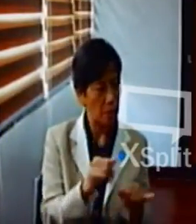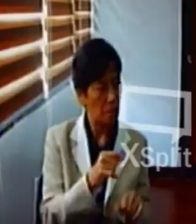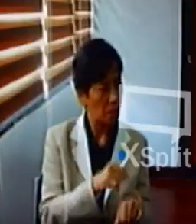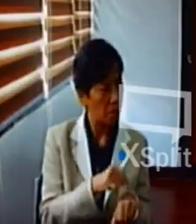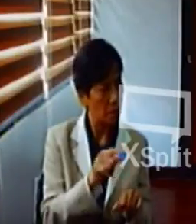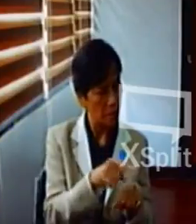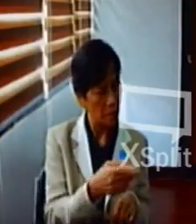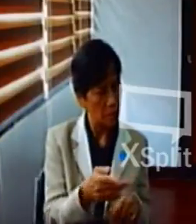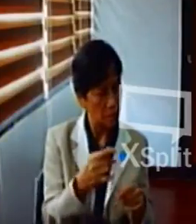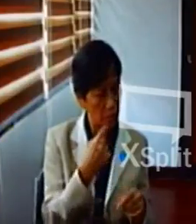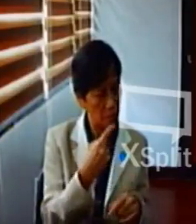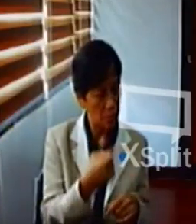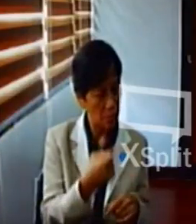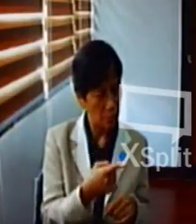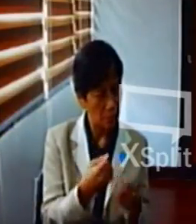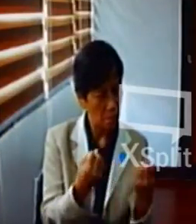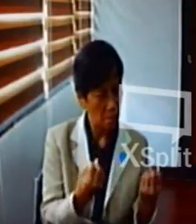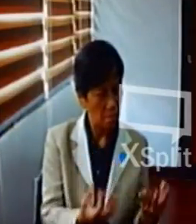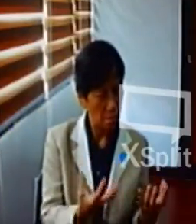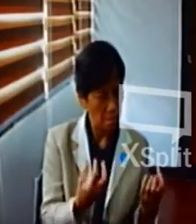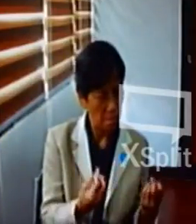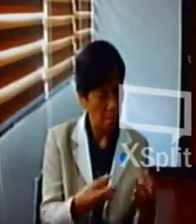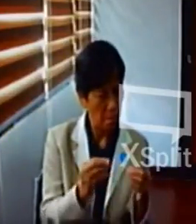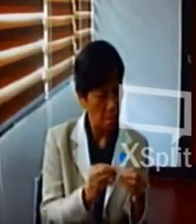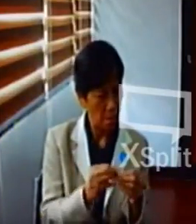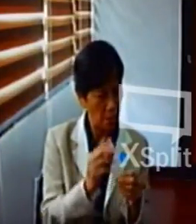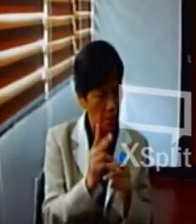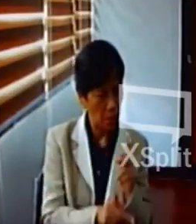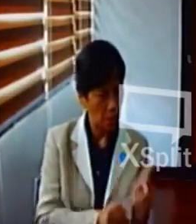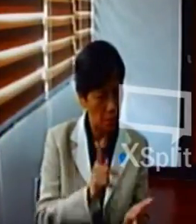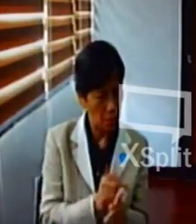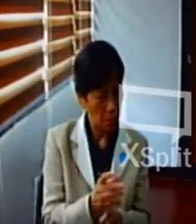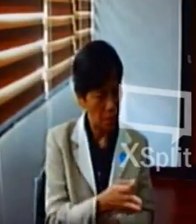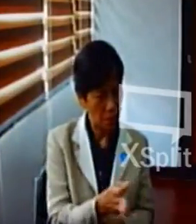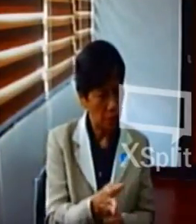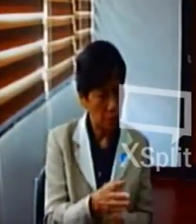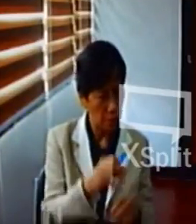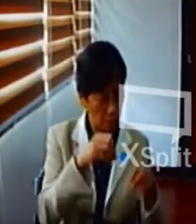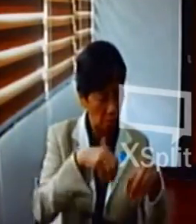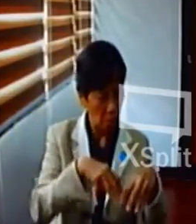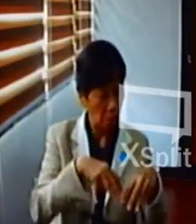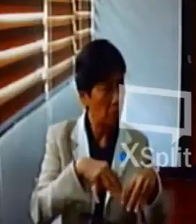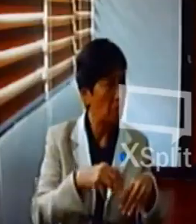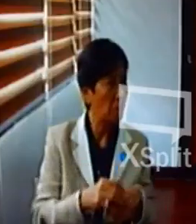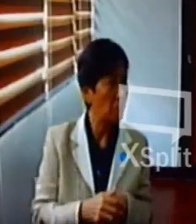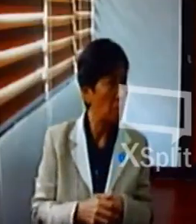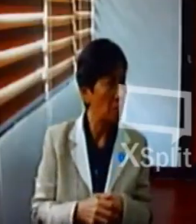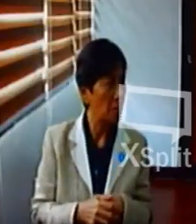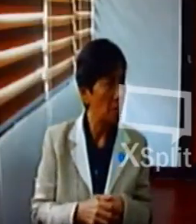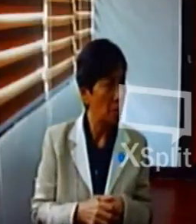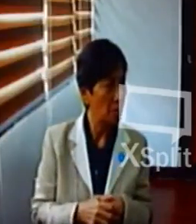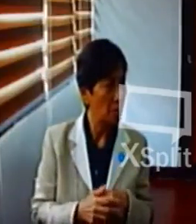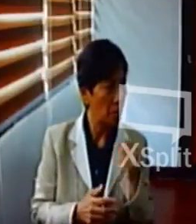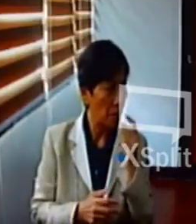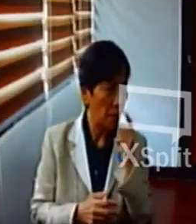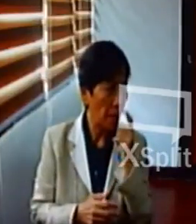were saying that a lot more species have been lost. All right.